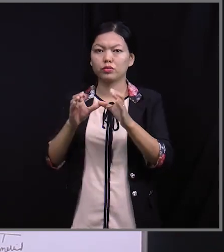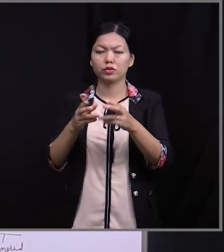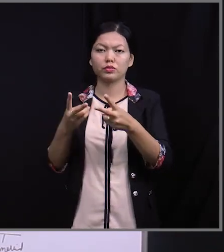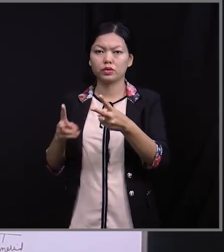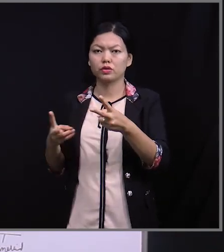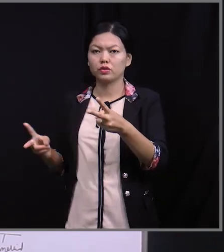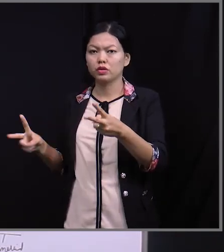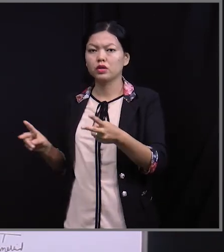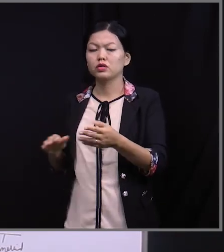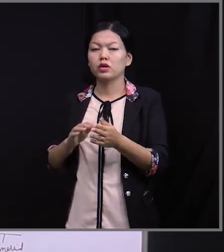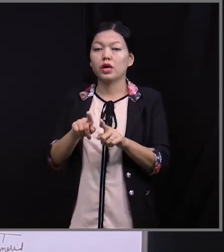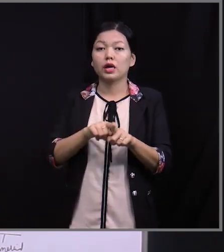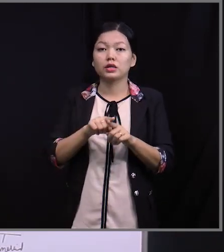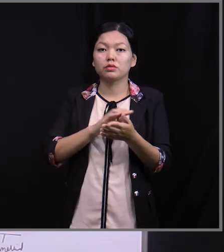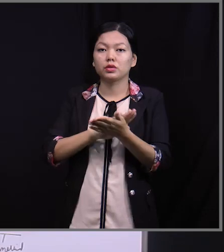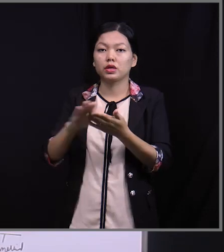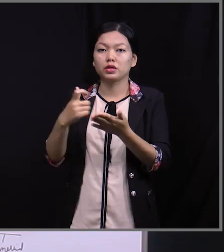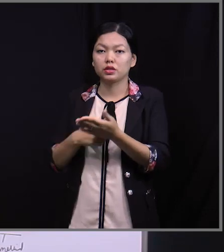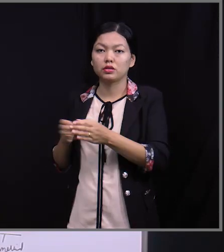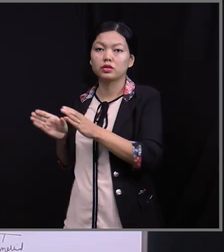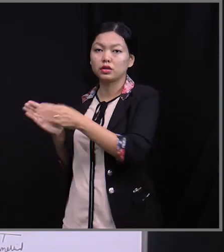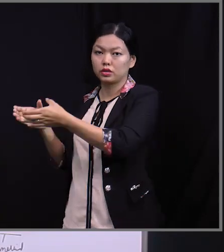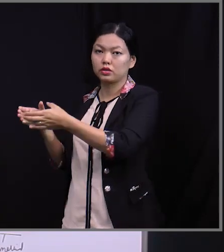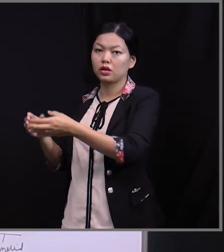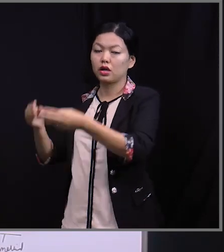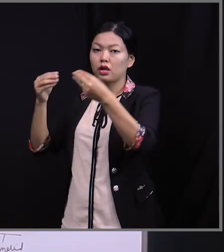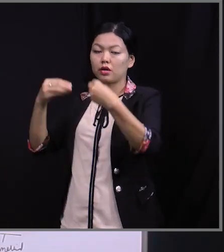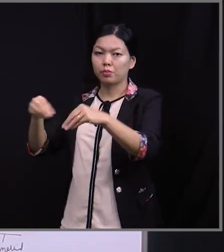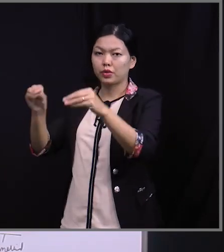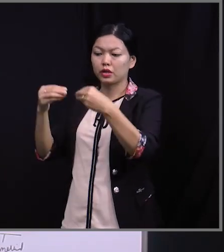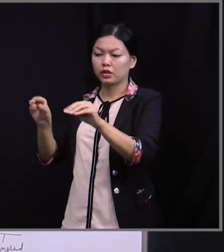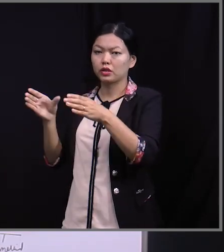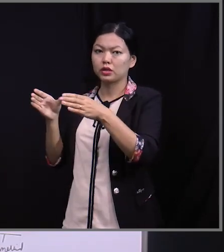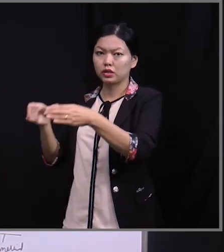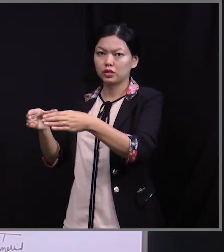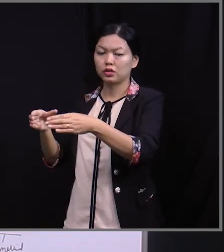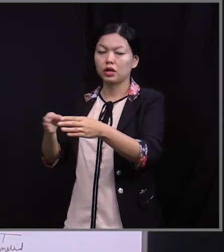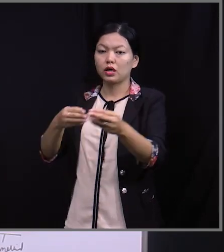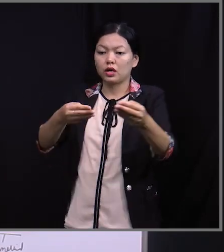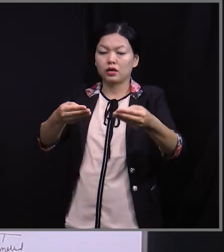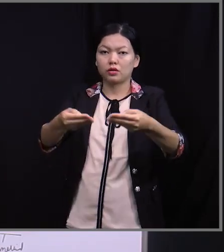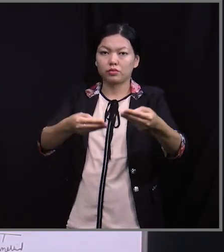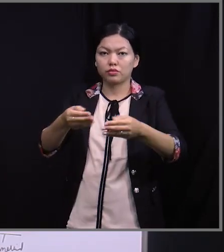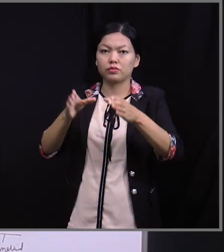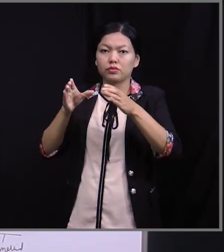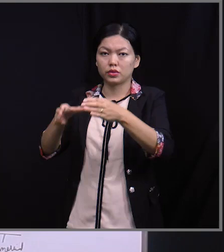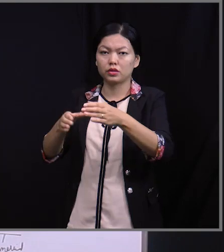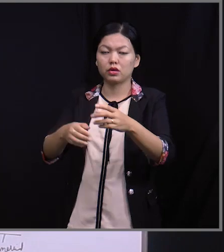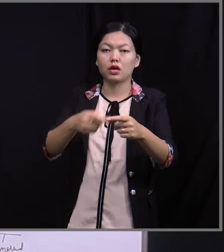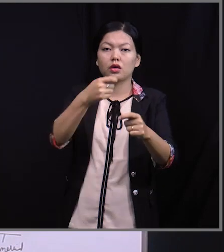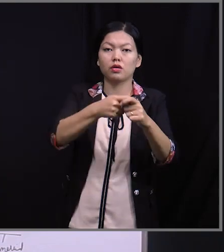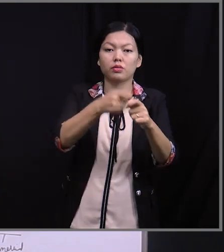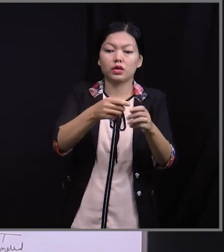the employees. The marketing department will do certain advertisement. In the same manner, organizing is